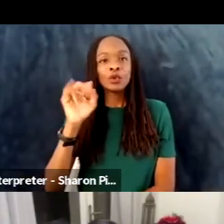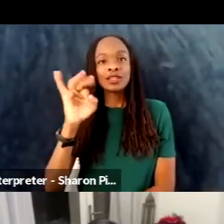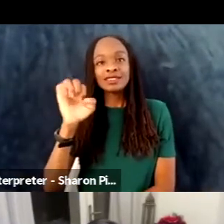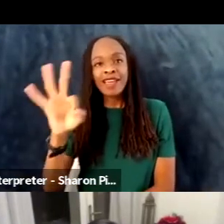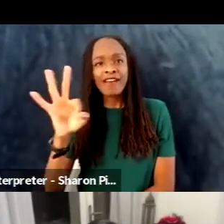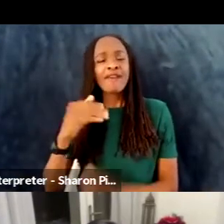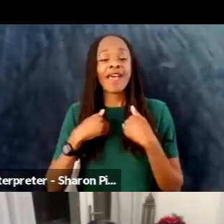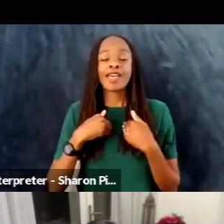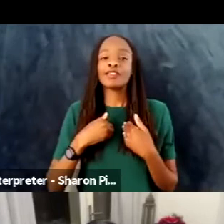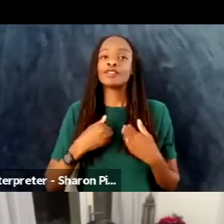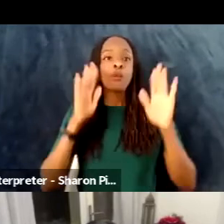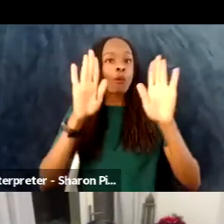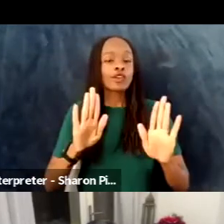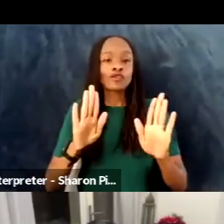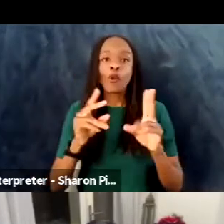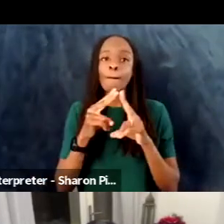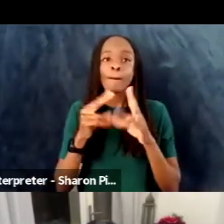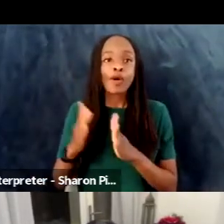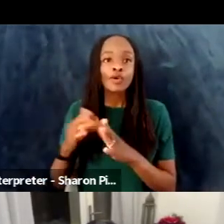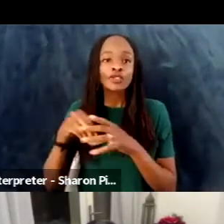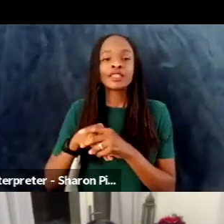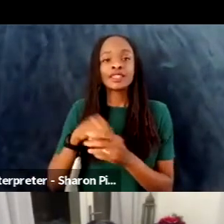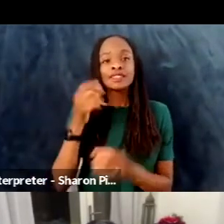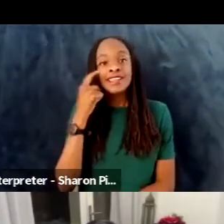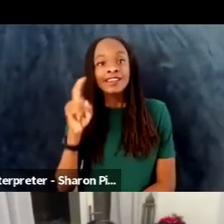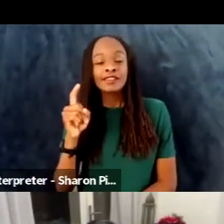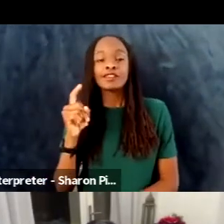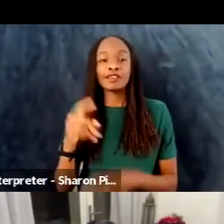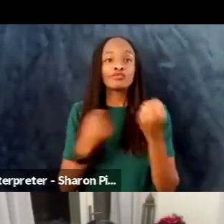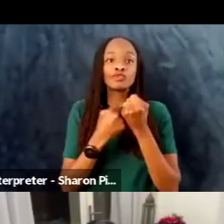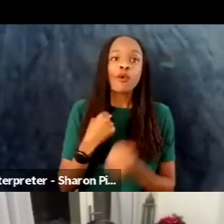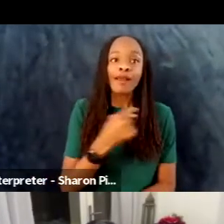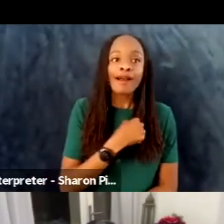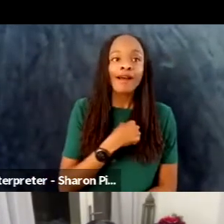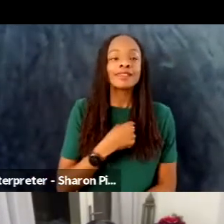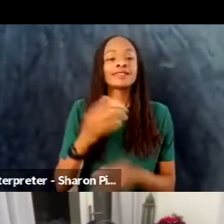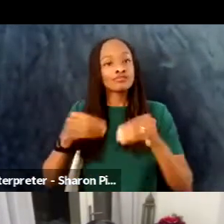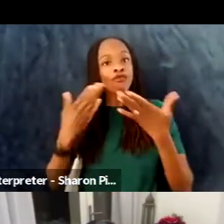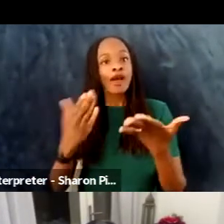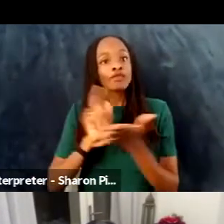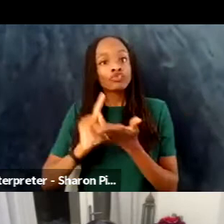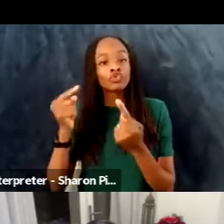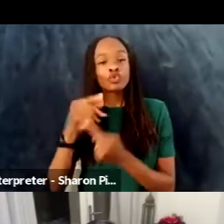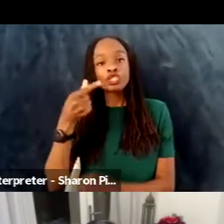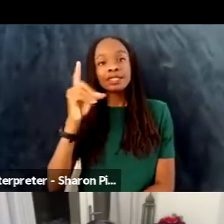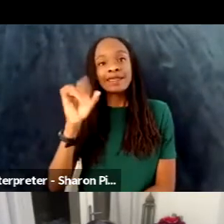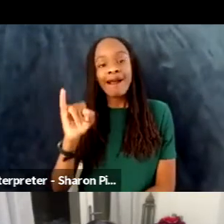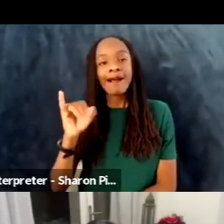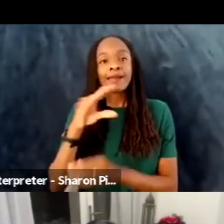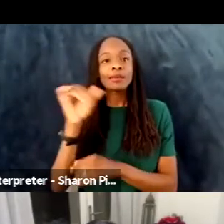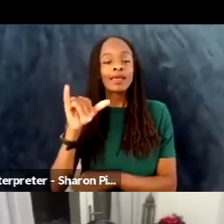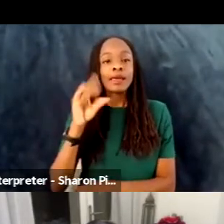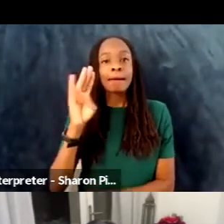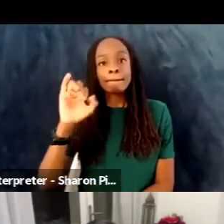partners in India who supported us in when we provided those 1,000 ads to GDI, companies like Bark,